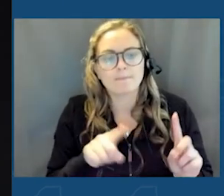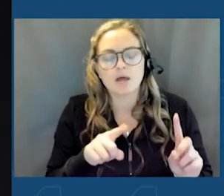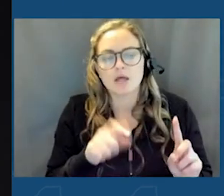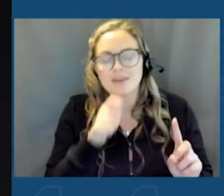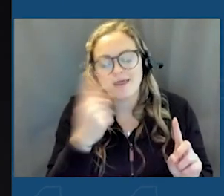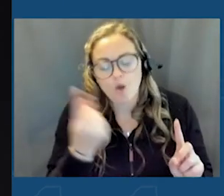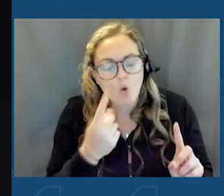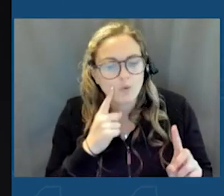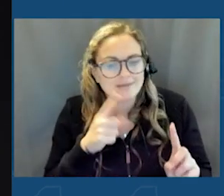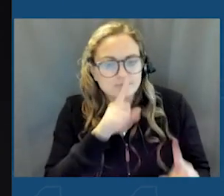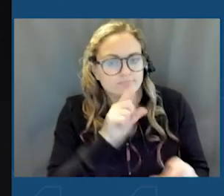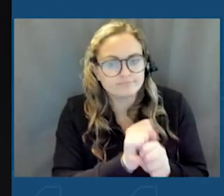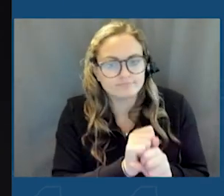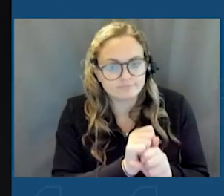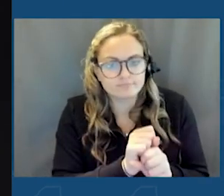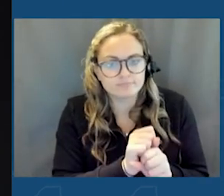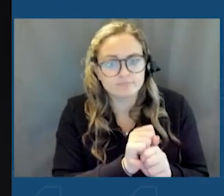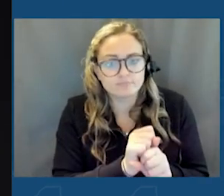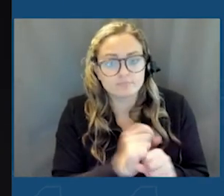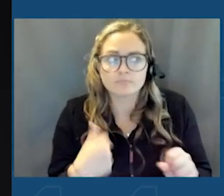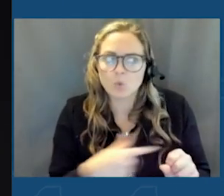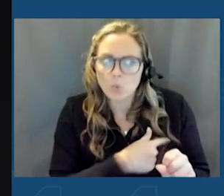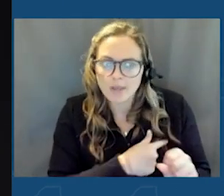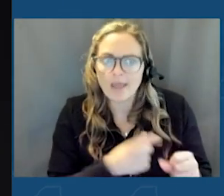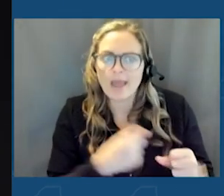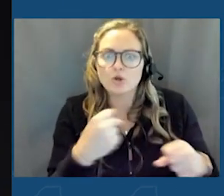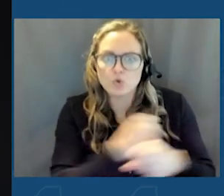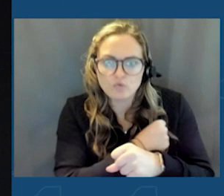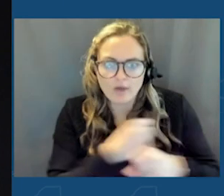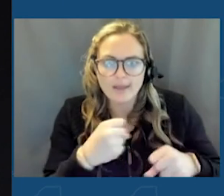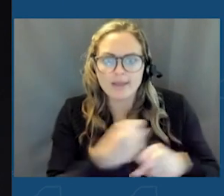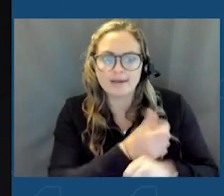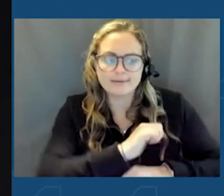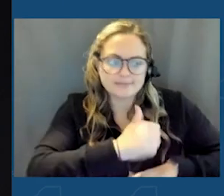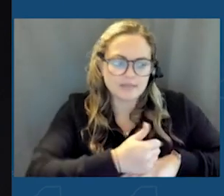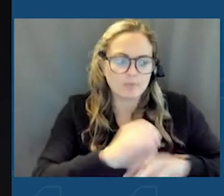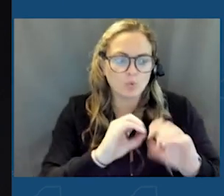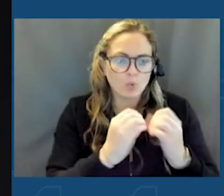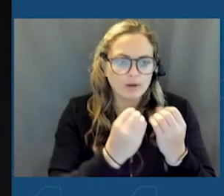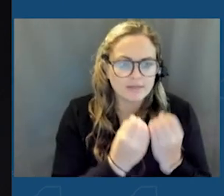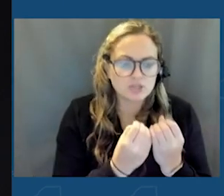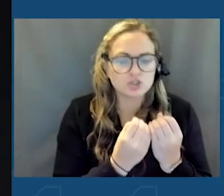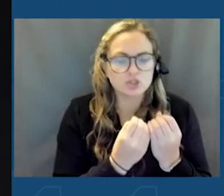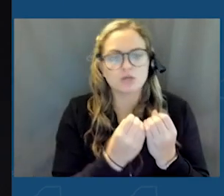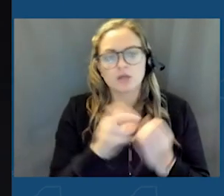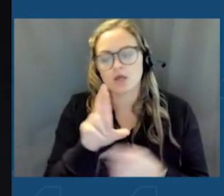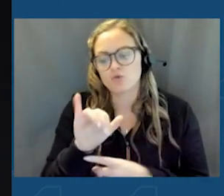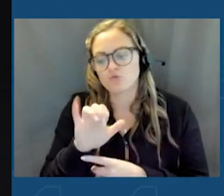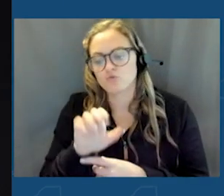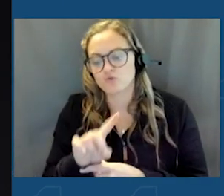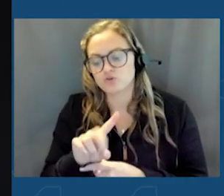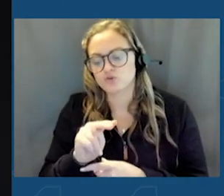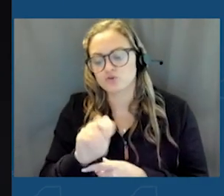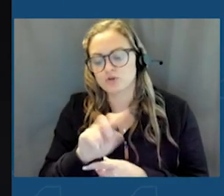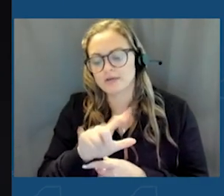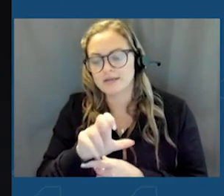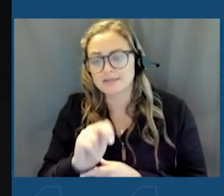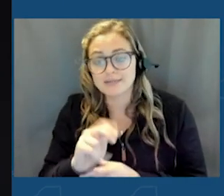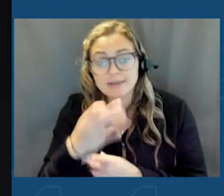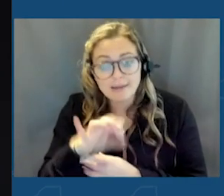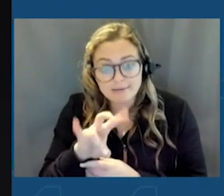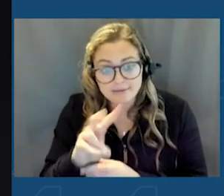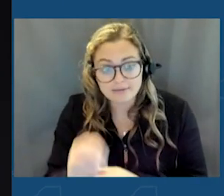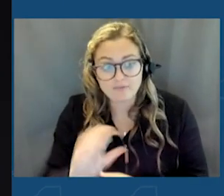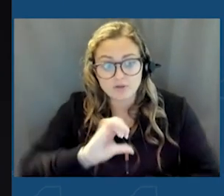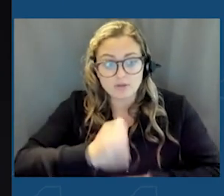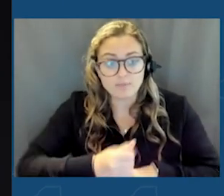given. And we had to fight, and we had to establish organizations, and I give Richard Nixon a lot of credit in 1970, creating the